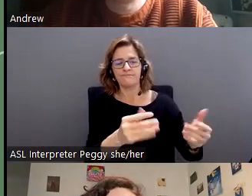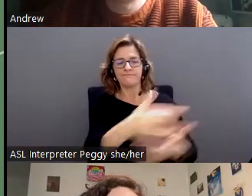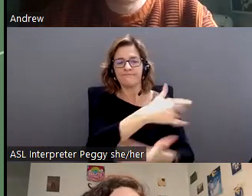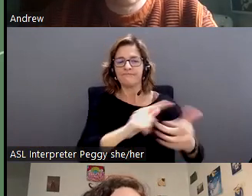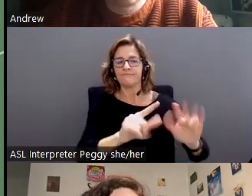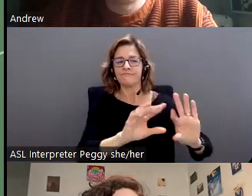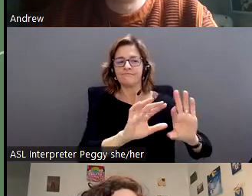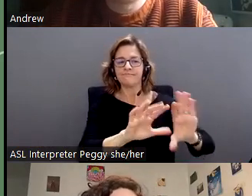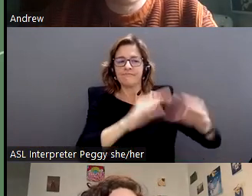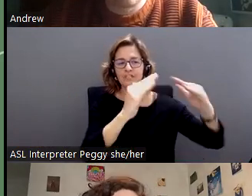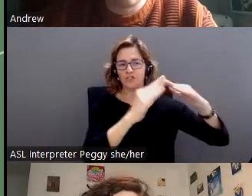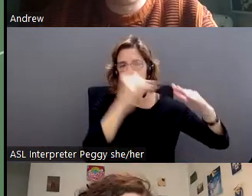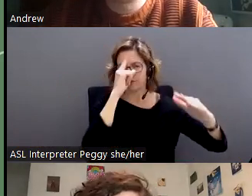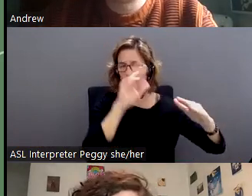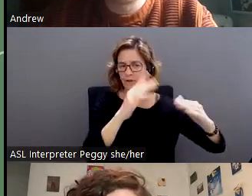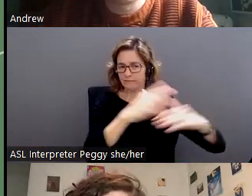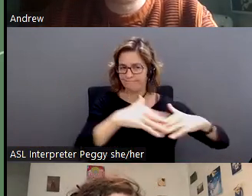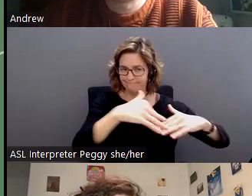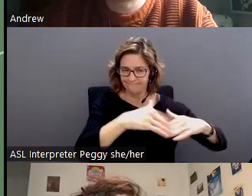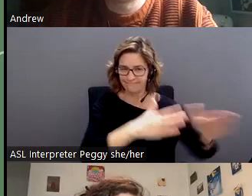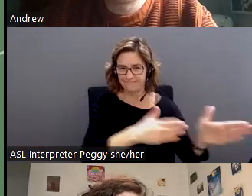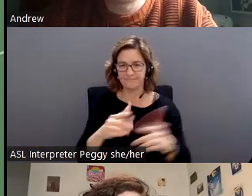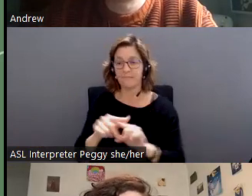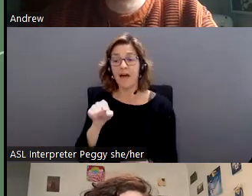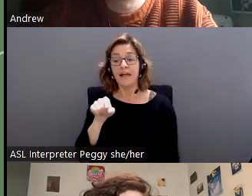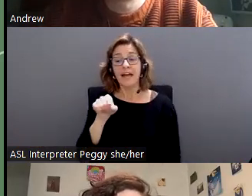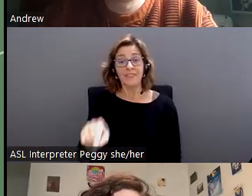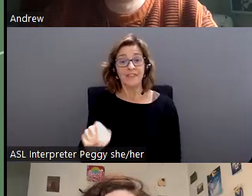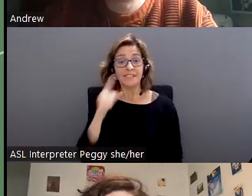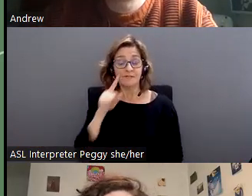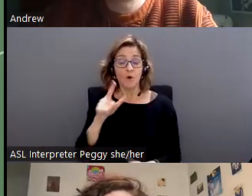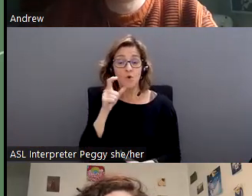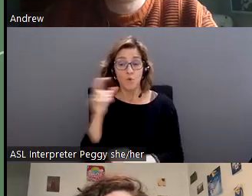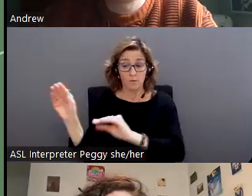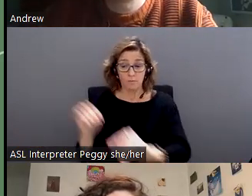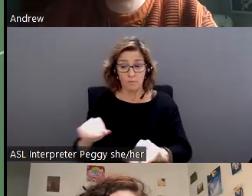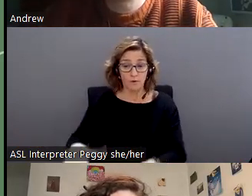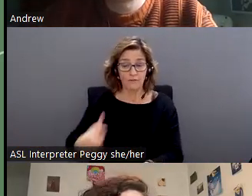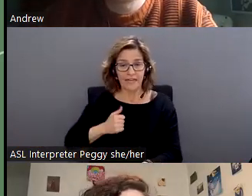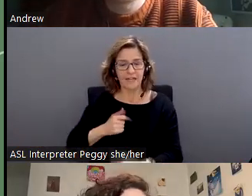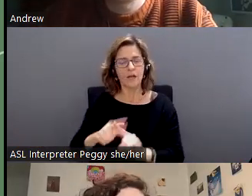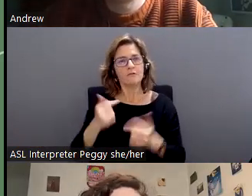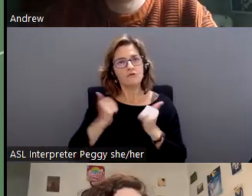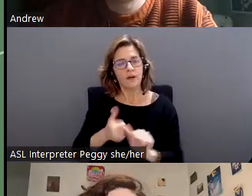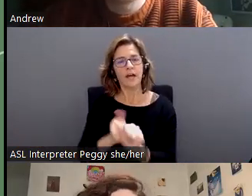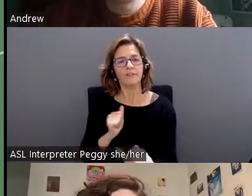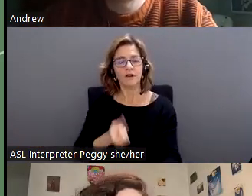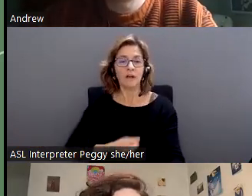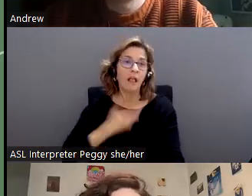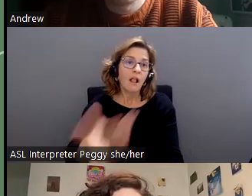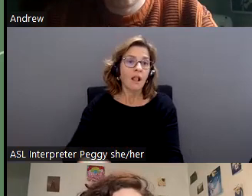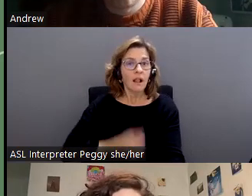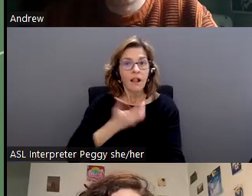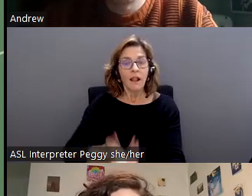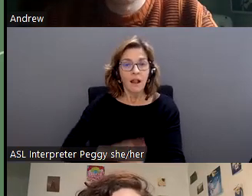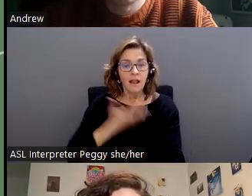people having to, spill their guts in their new home. When folks arrive in a shelter, nobody chooses to be